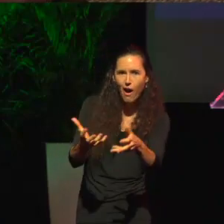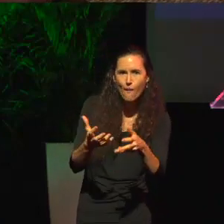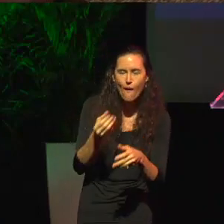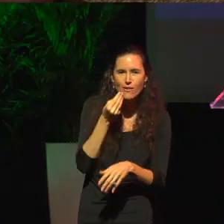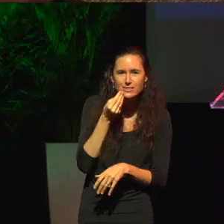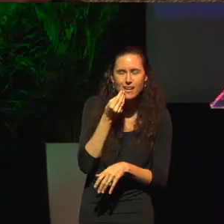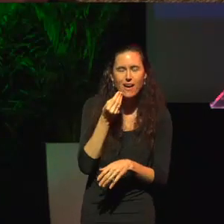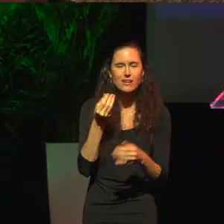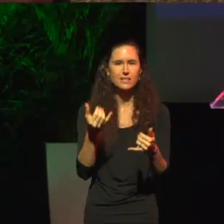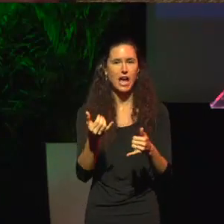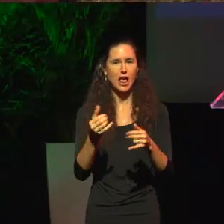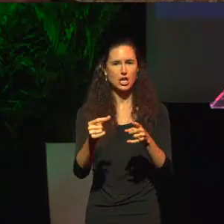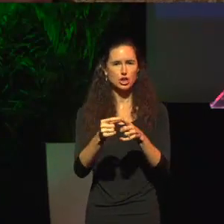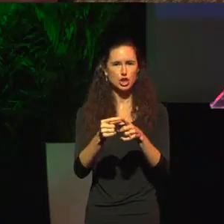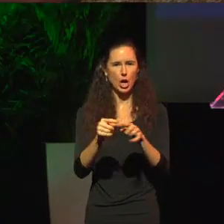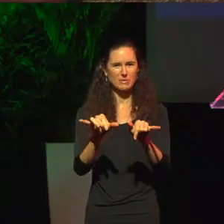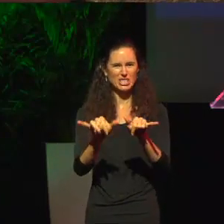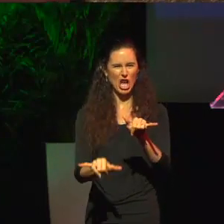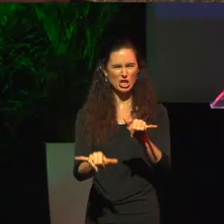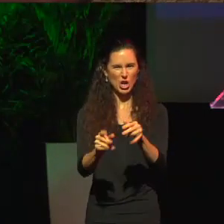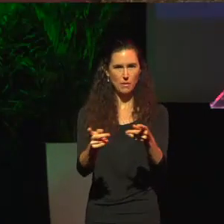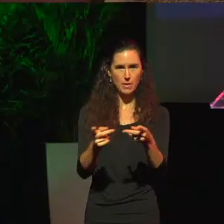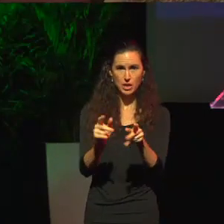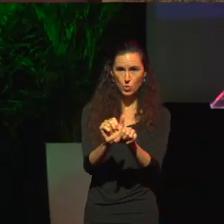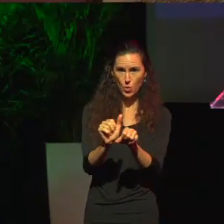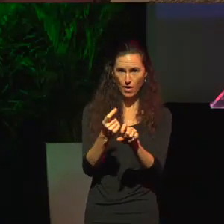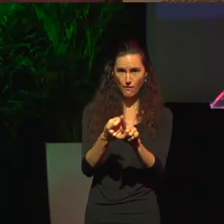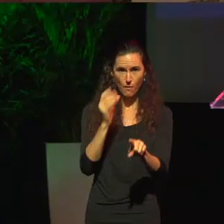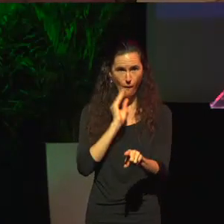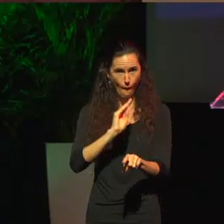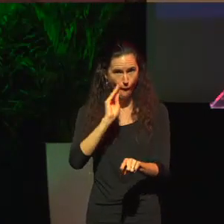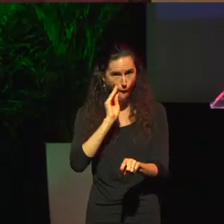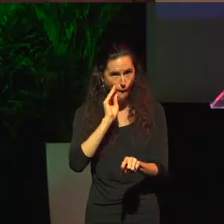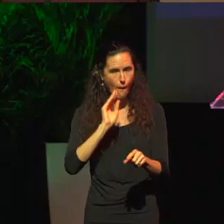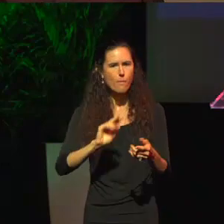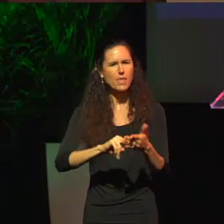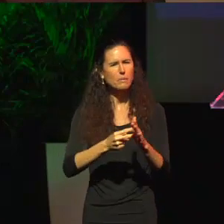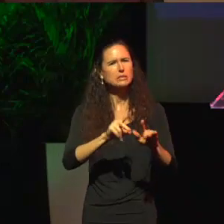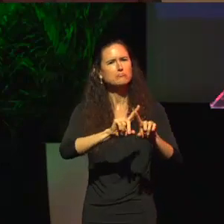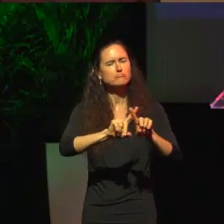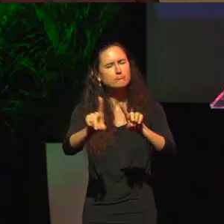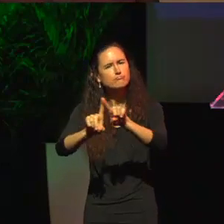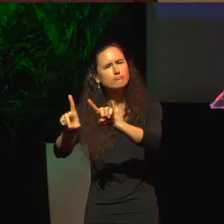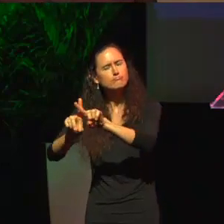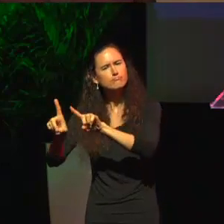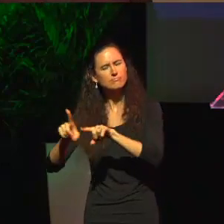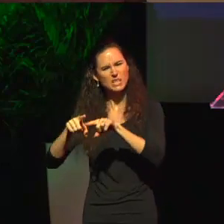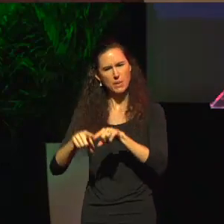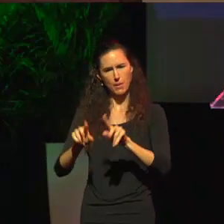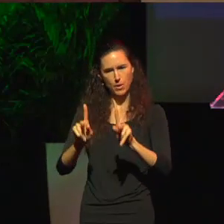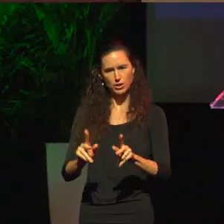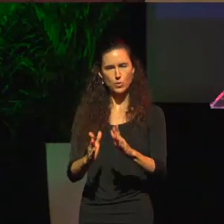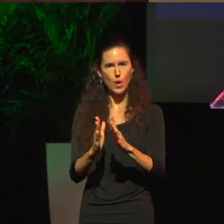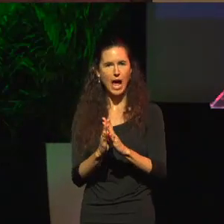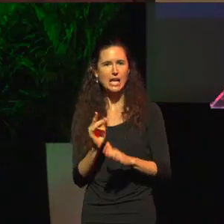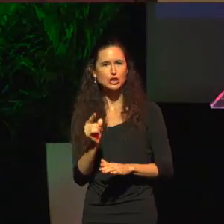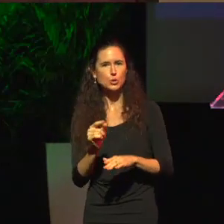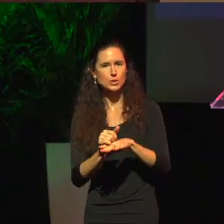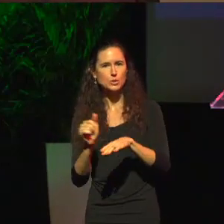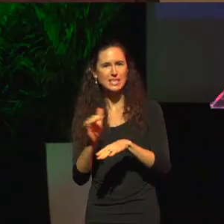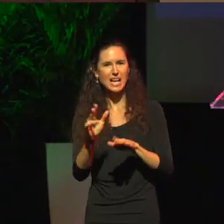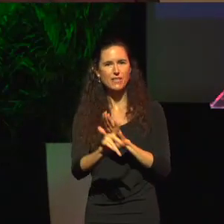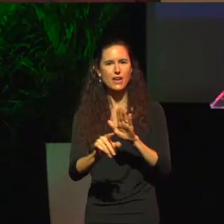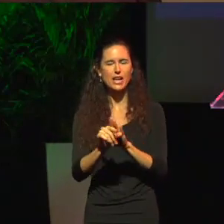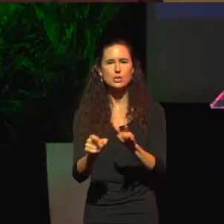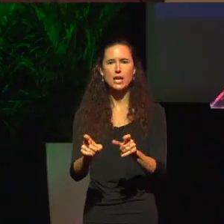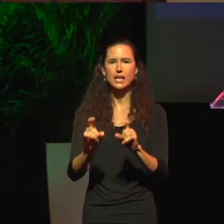Term shelter in place, well, working remotely, they mean different things to different people. So we asked you to send in videos to give us a